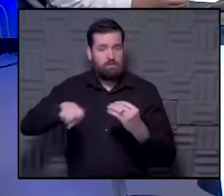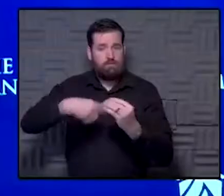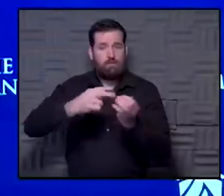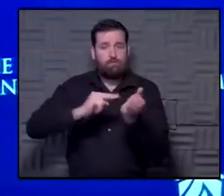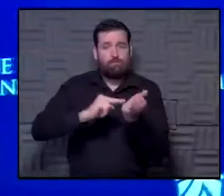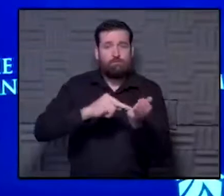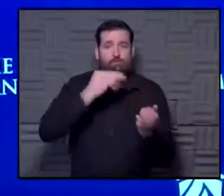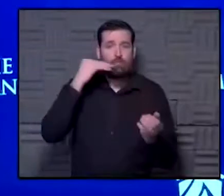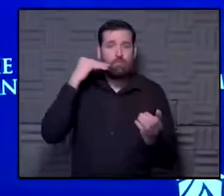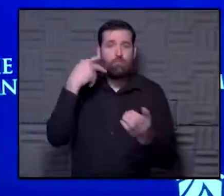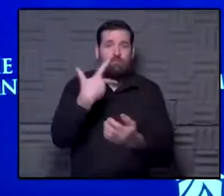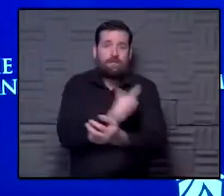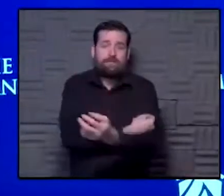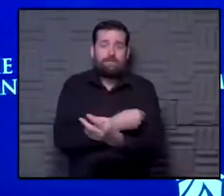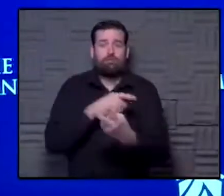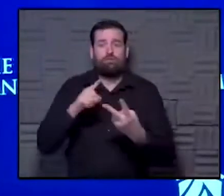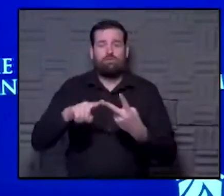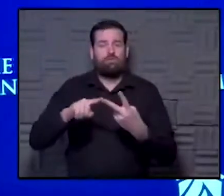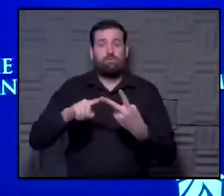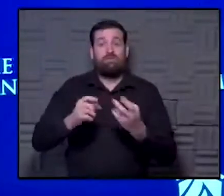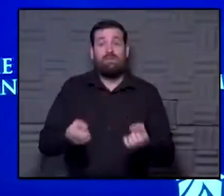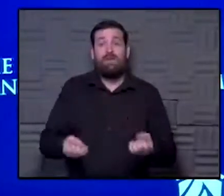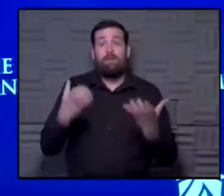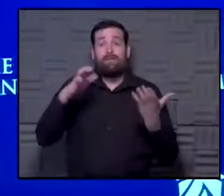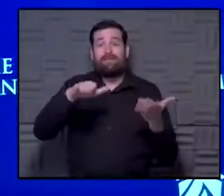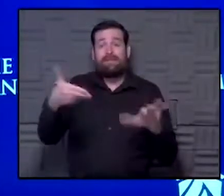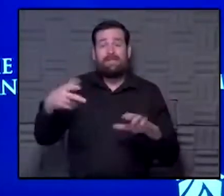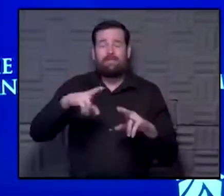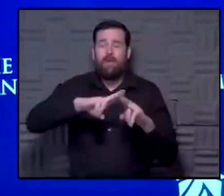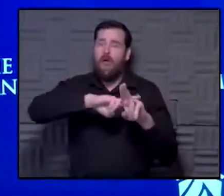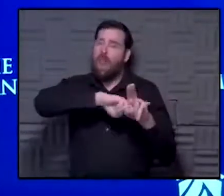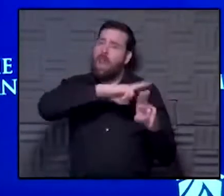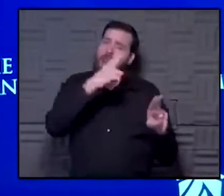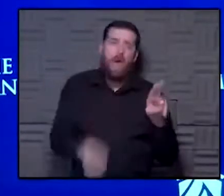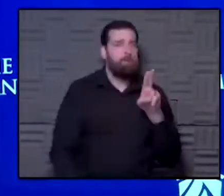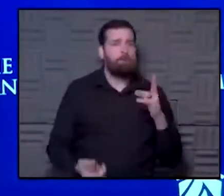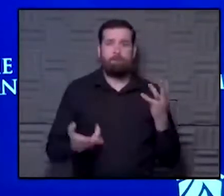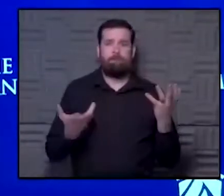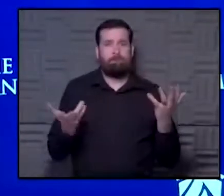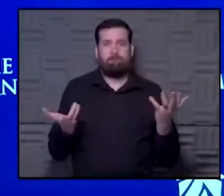home vaccination and the drop in the number of COVID deaths. I mean, it's